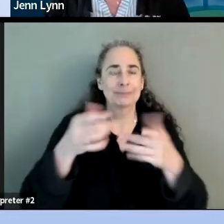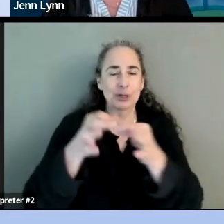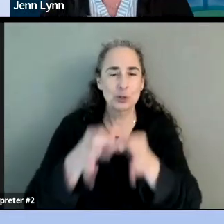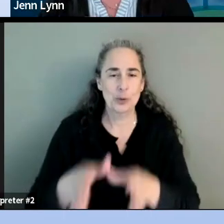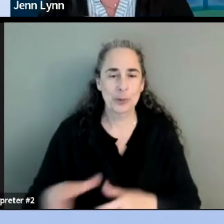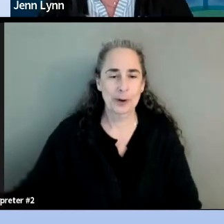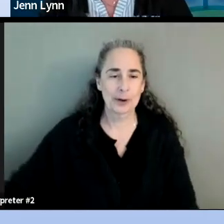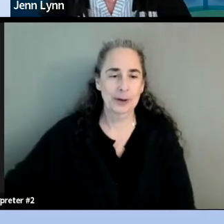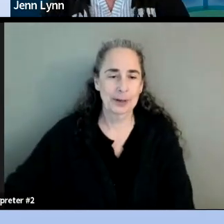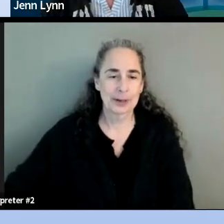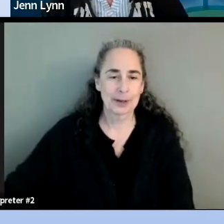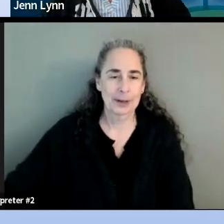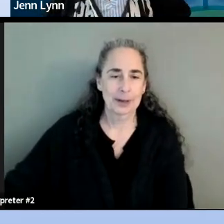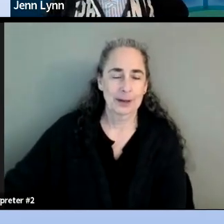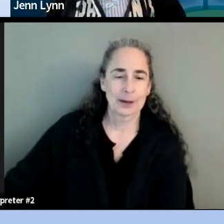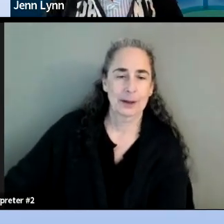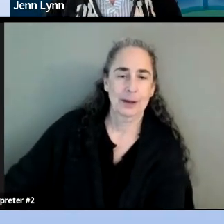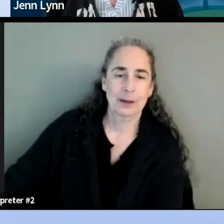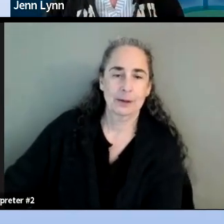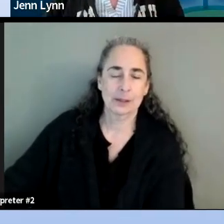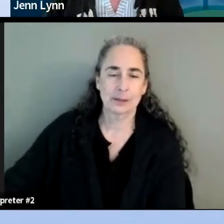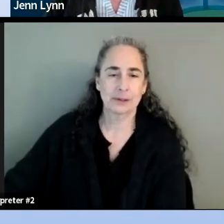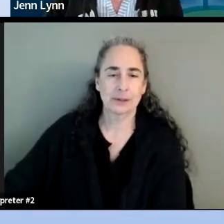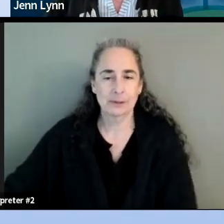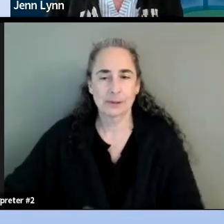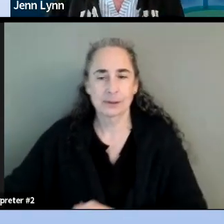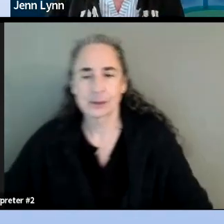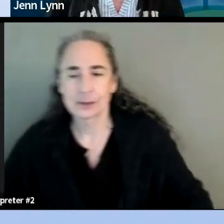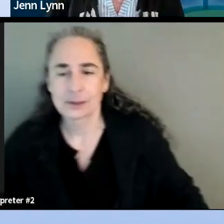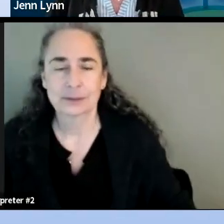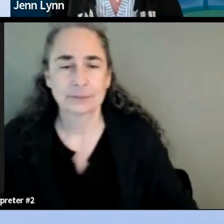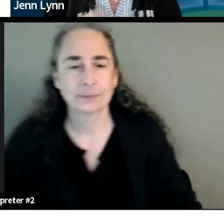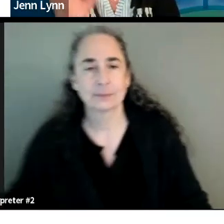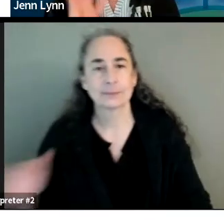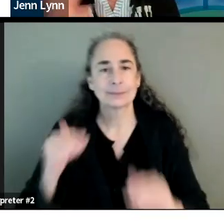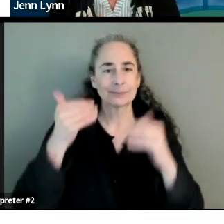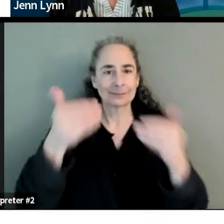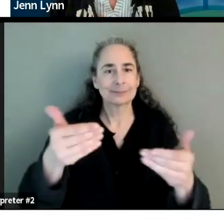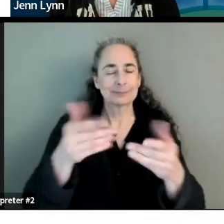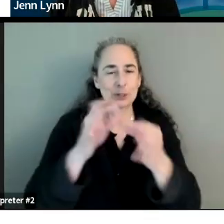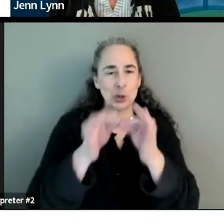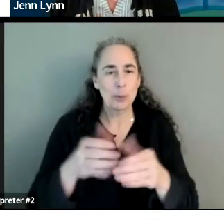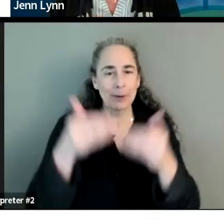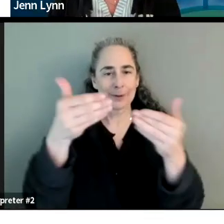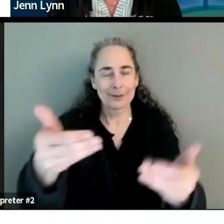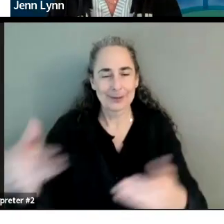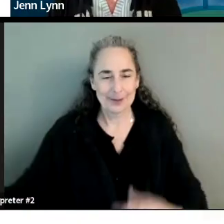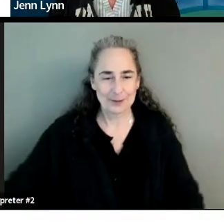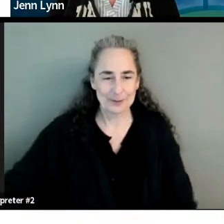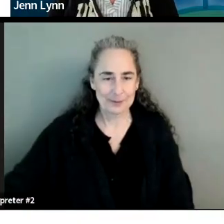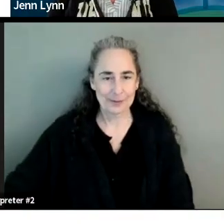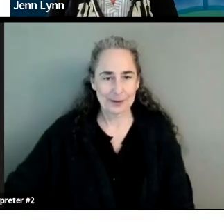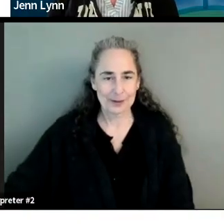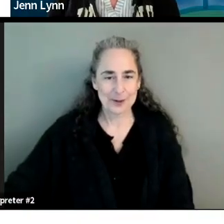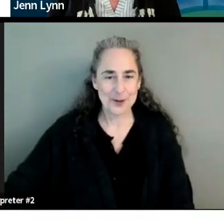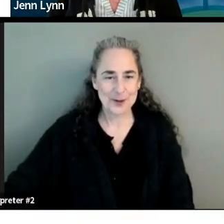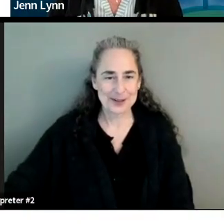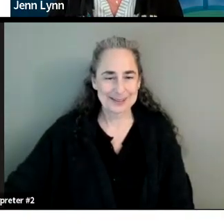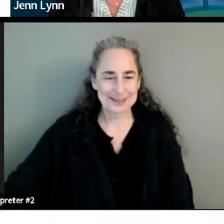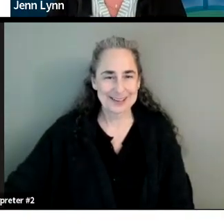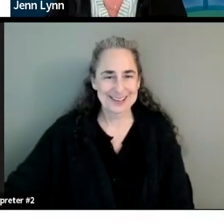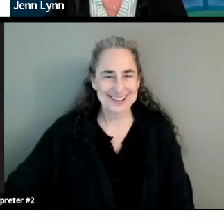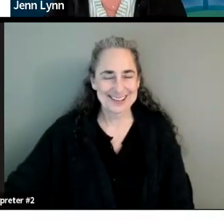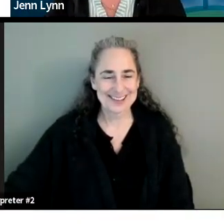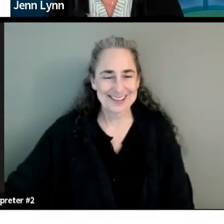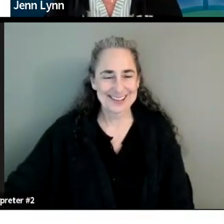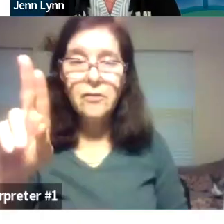to be quick, but not too fast. You can go to the next slide. Hi, John.